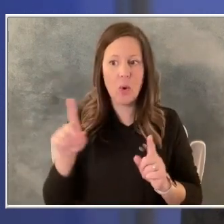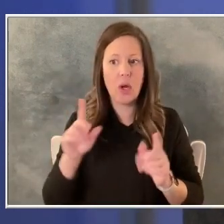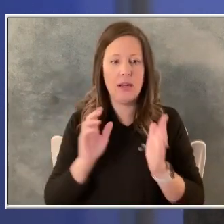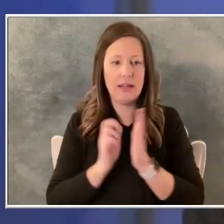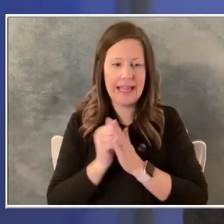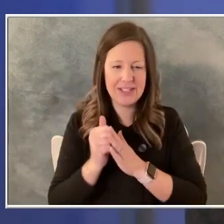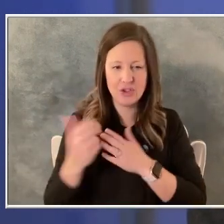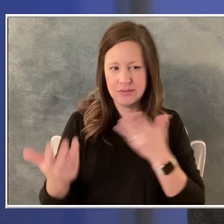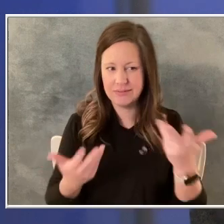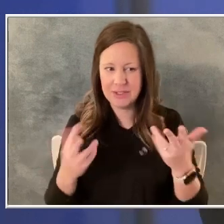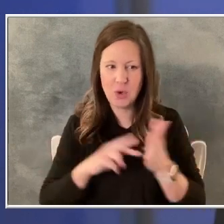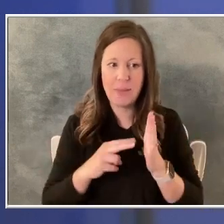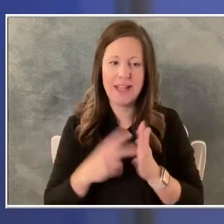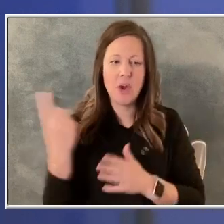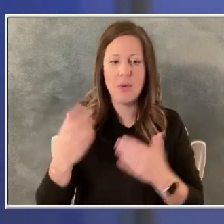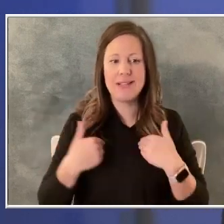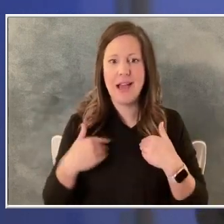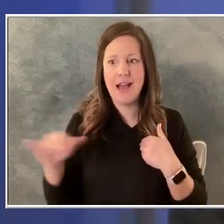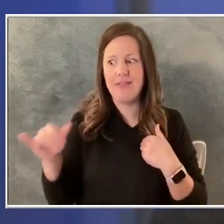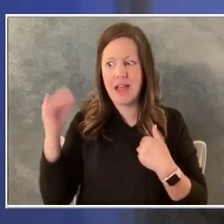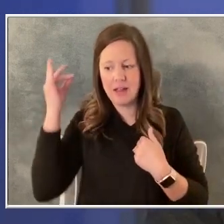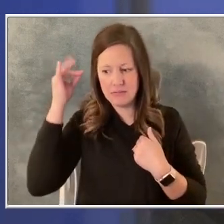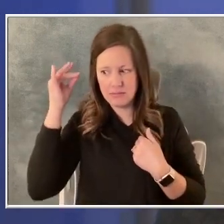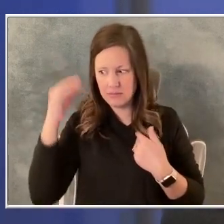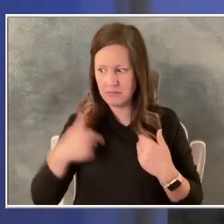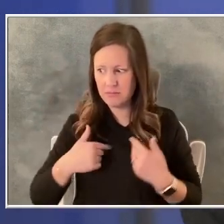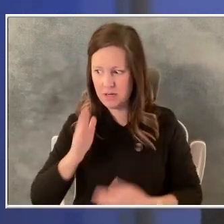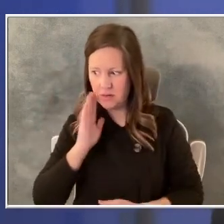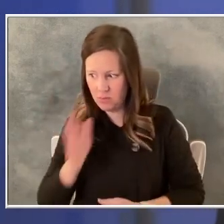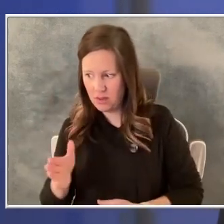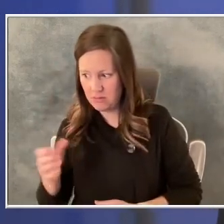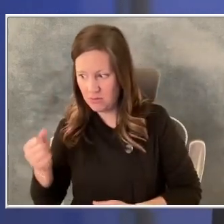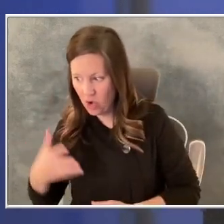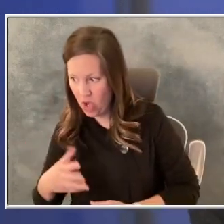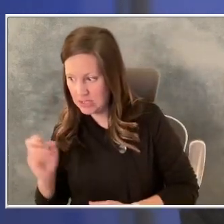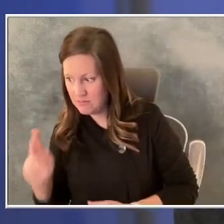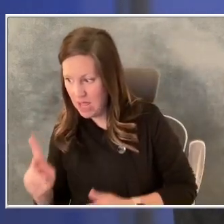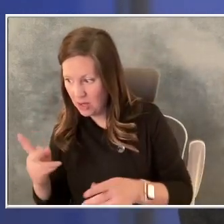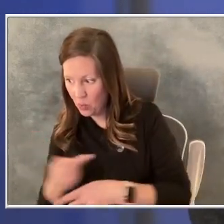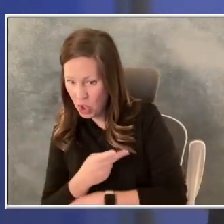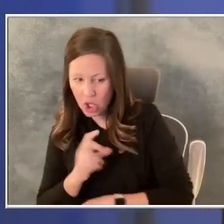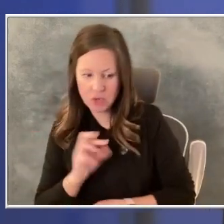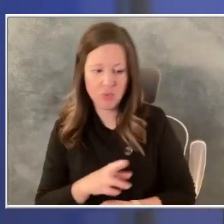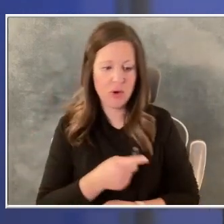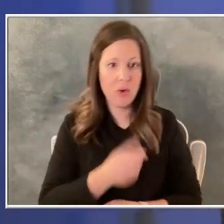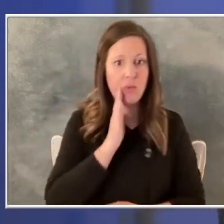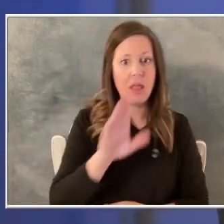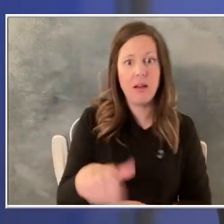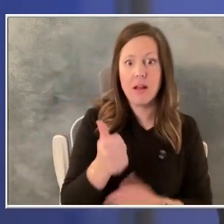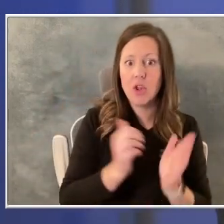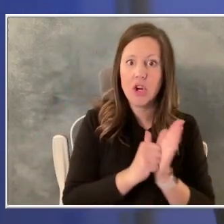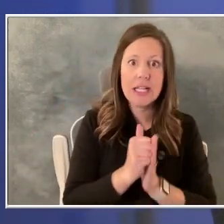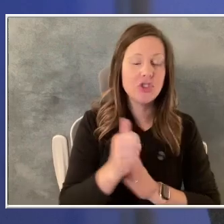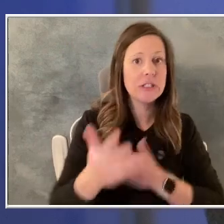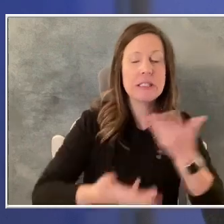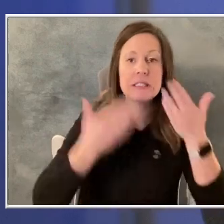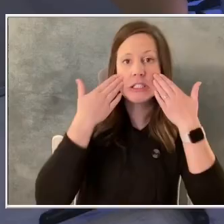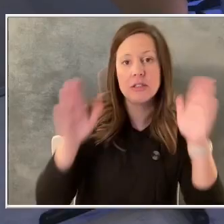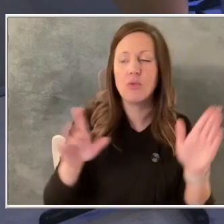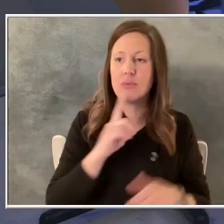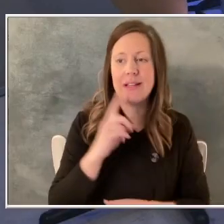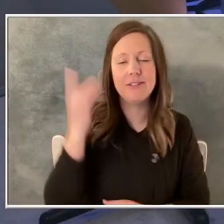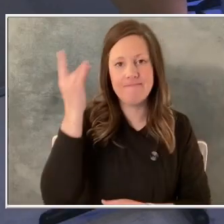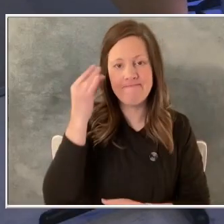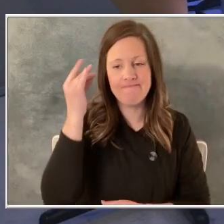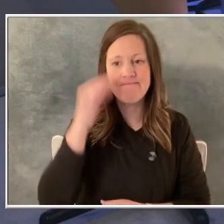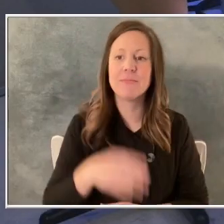this thought process like, okay, am I going to do this? Is this going to cause it to come back? Am I going to get another cancer? Like you just think that all the time. And I bet a lot of that's because you